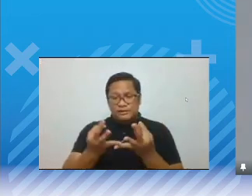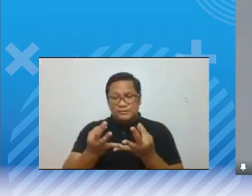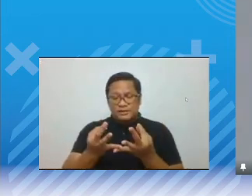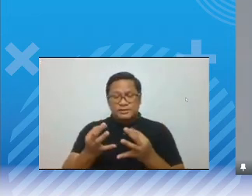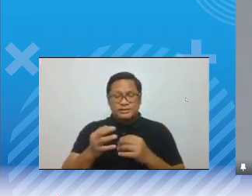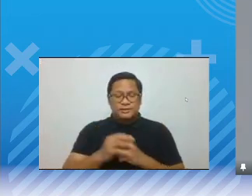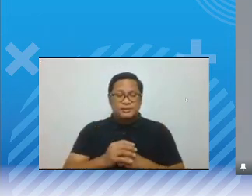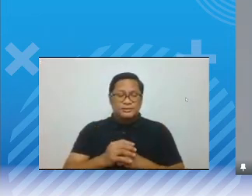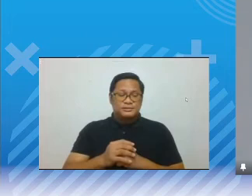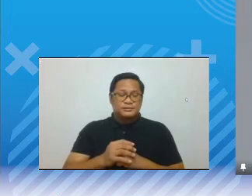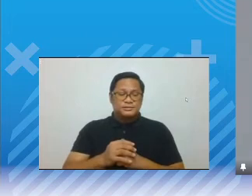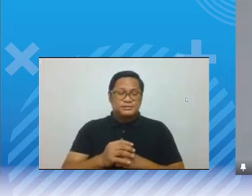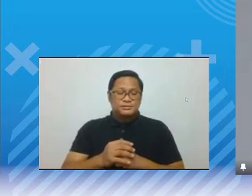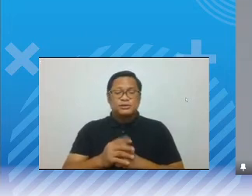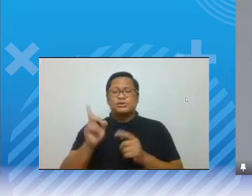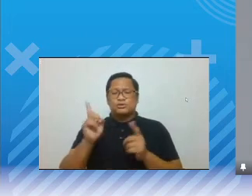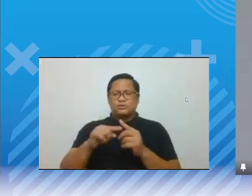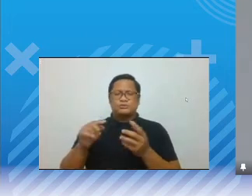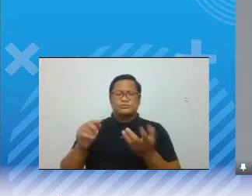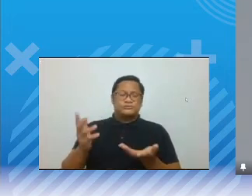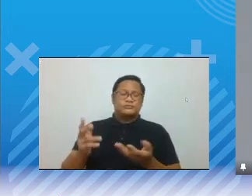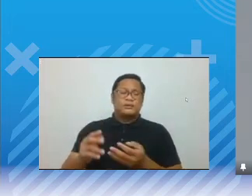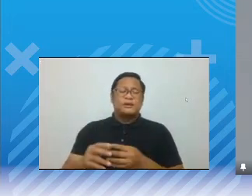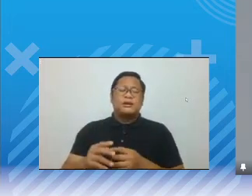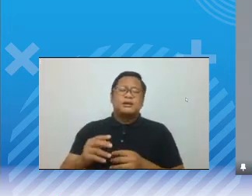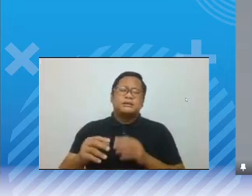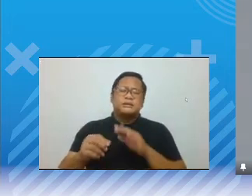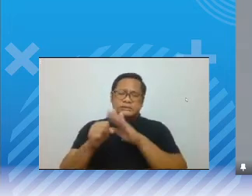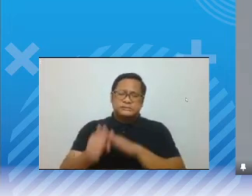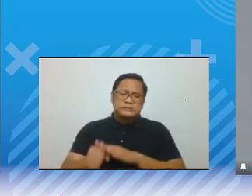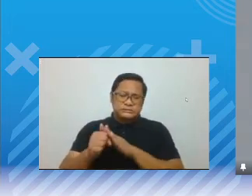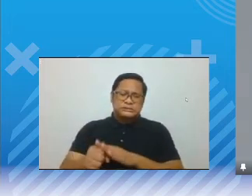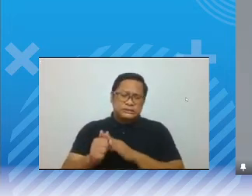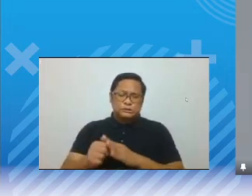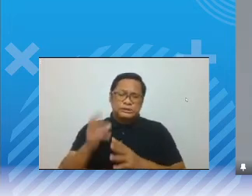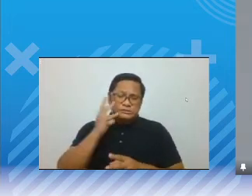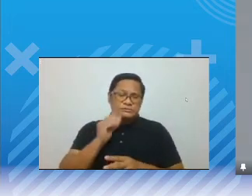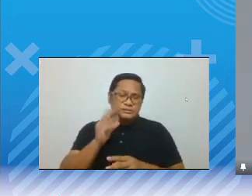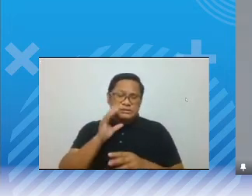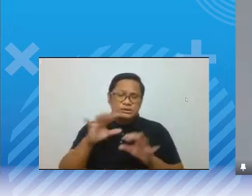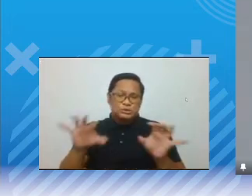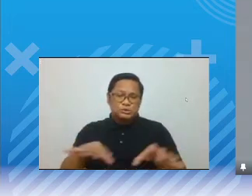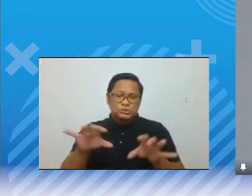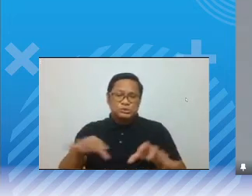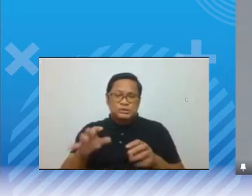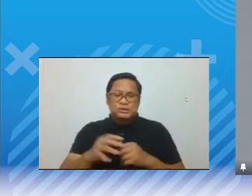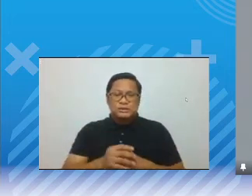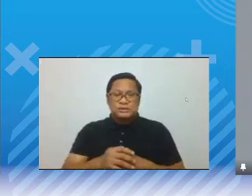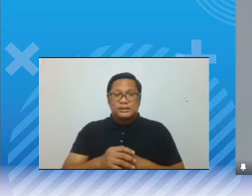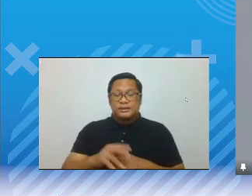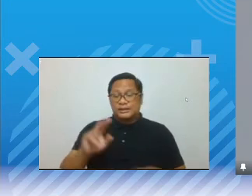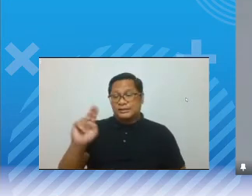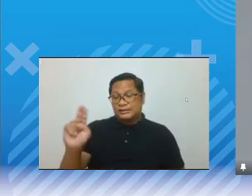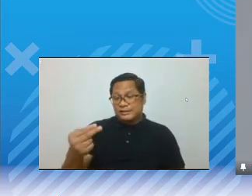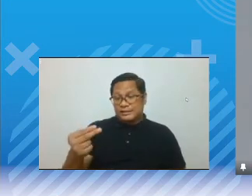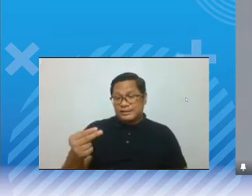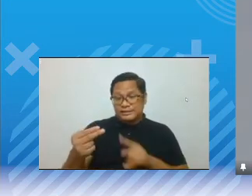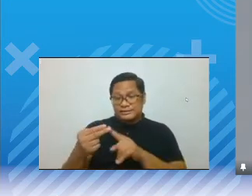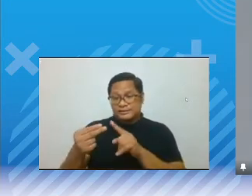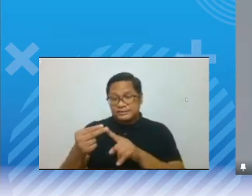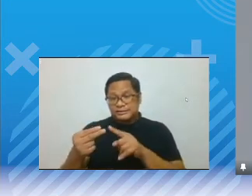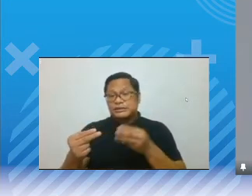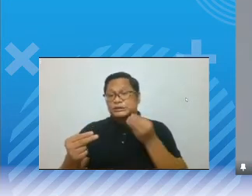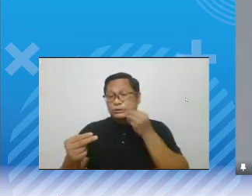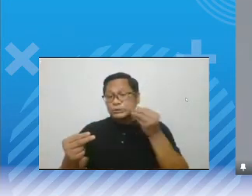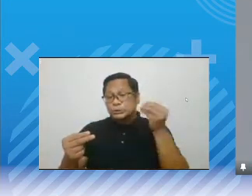what do you call this, the stress that we experience during work. And H is for hope.